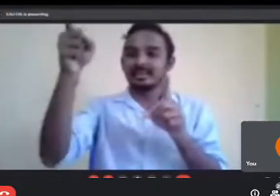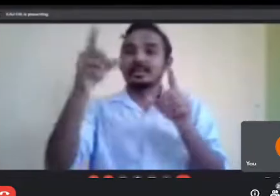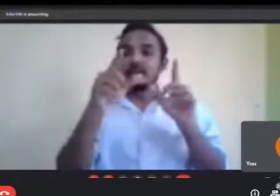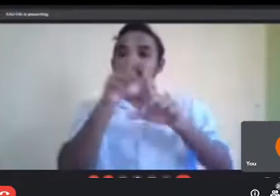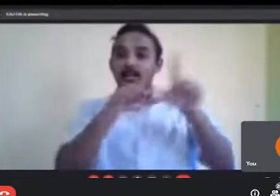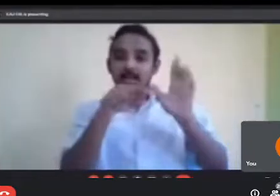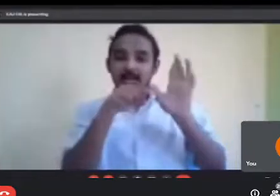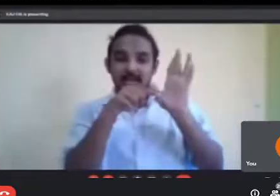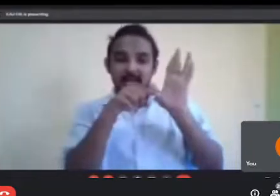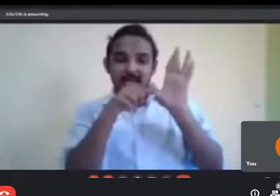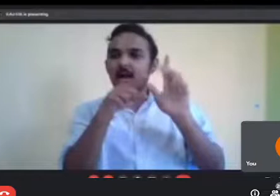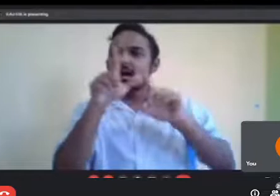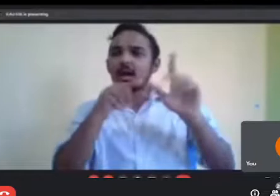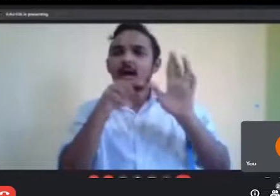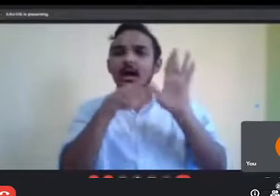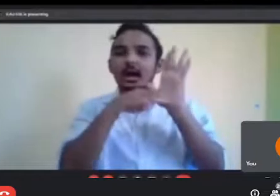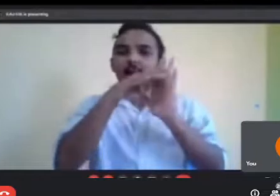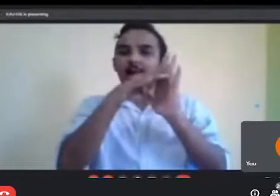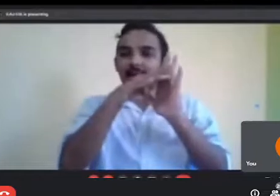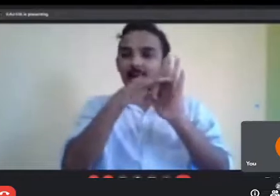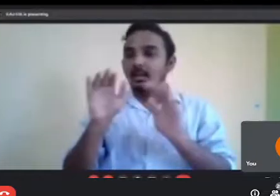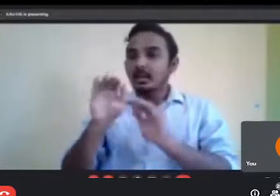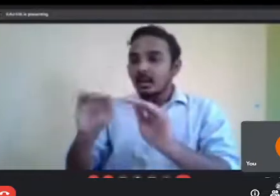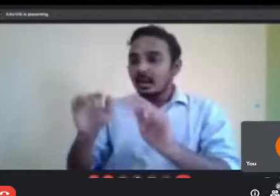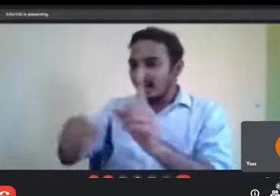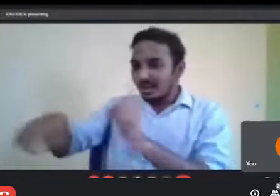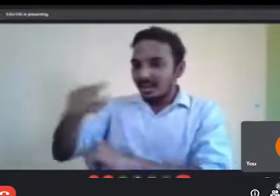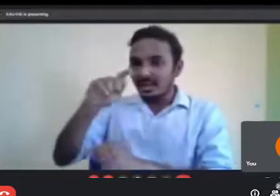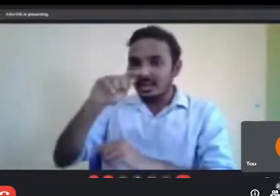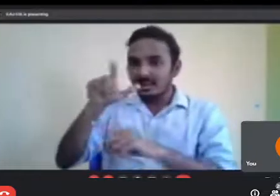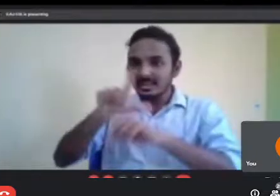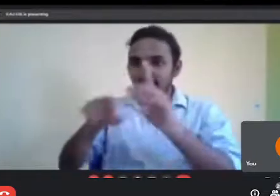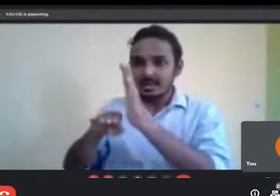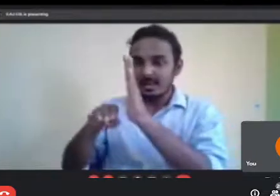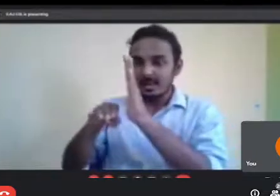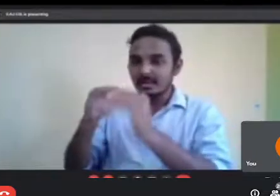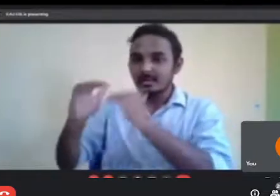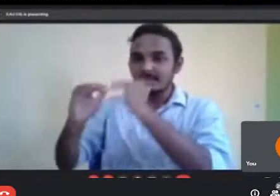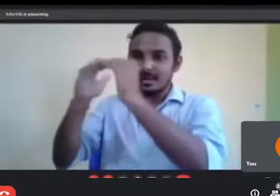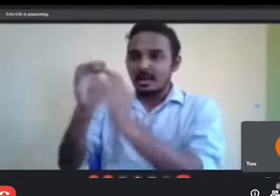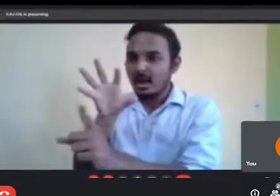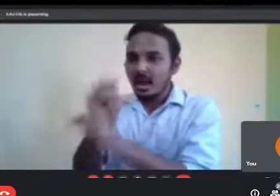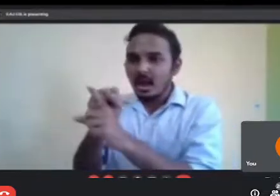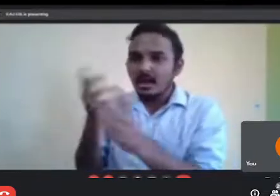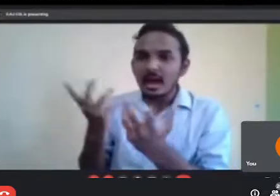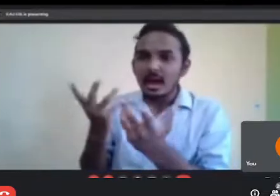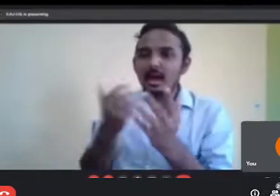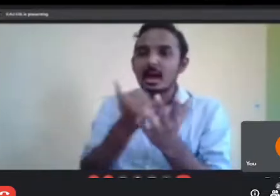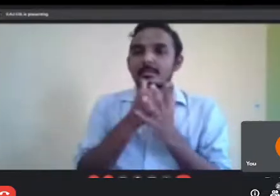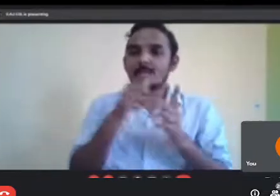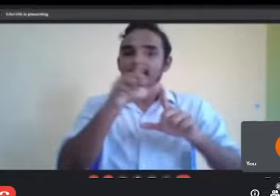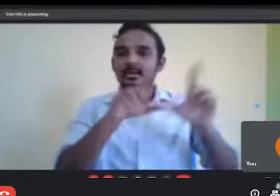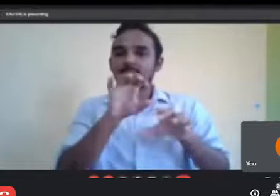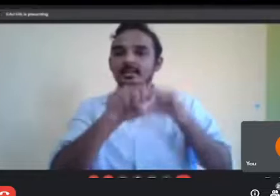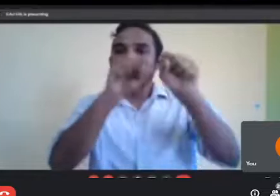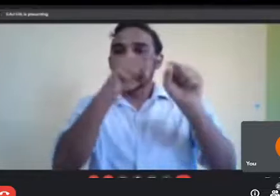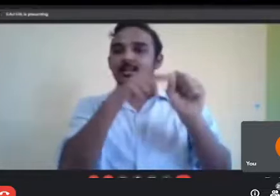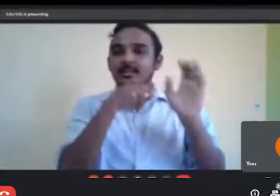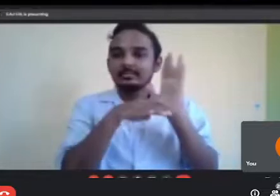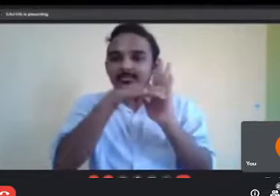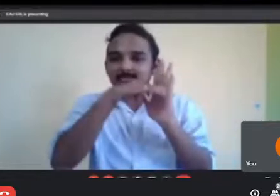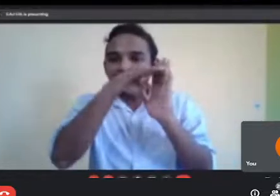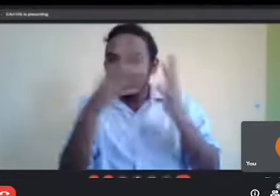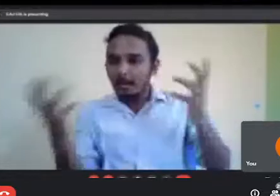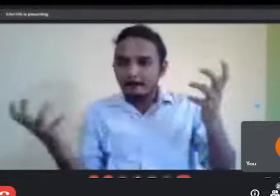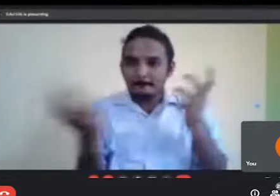Families 2017. That's where we found the language ladder. And this is basically a way